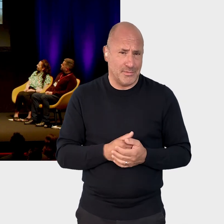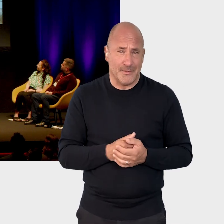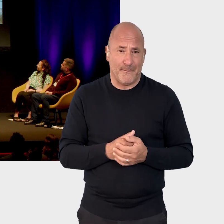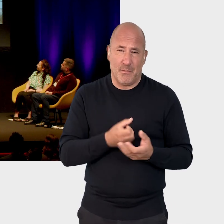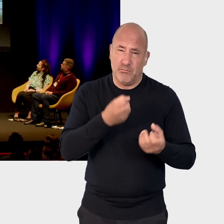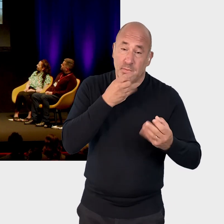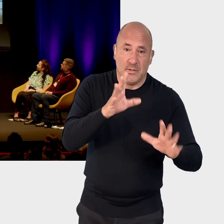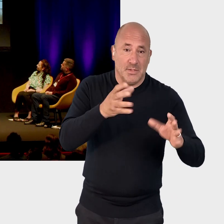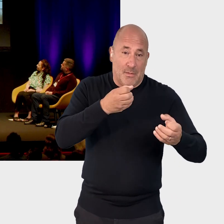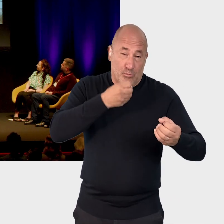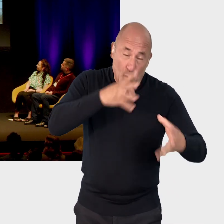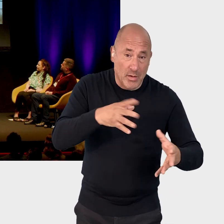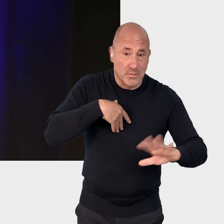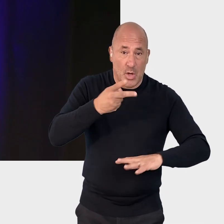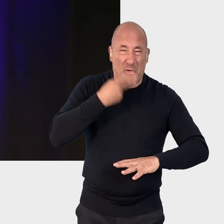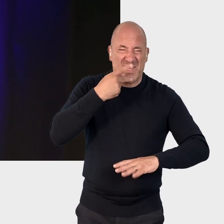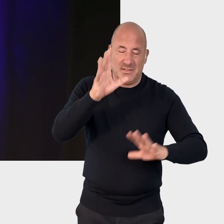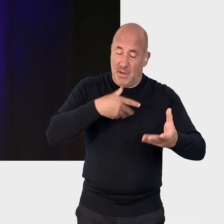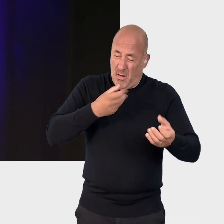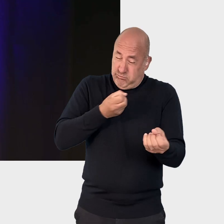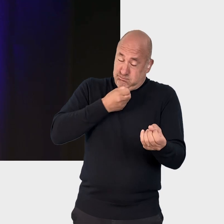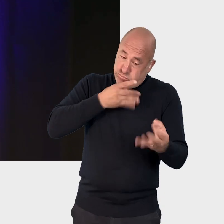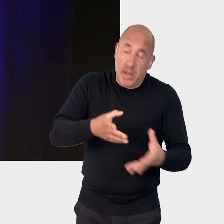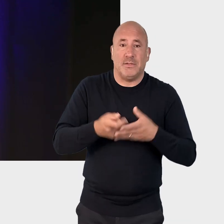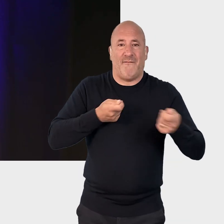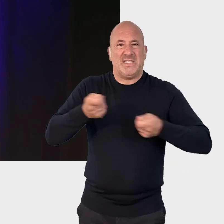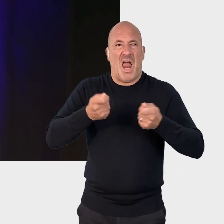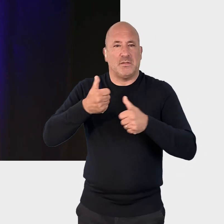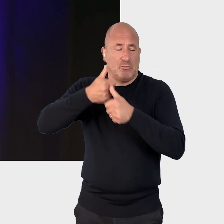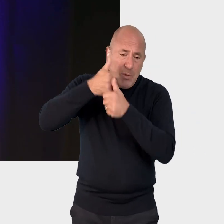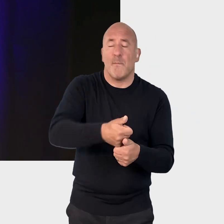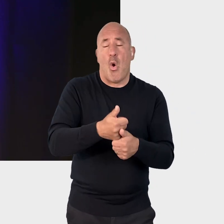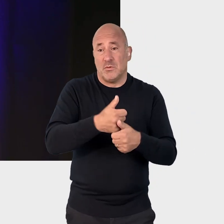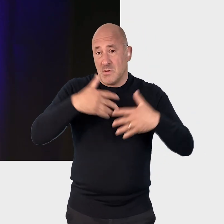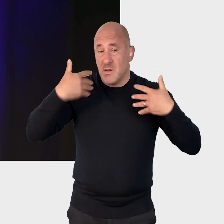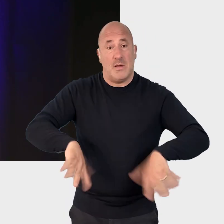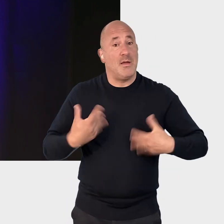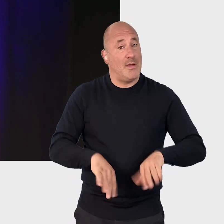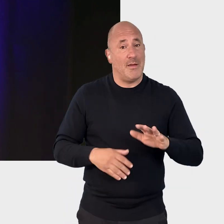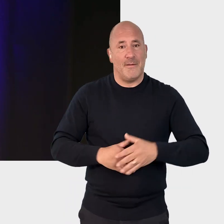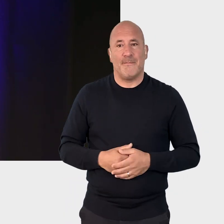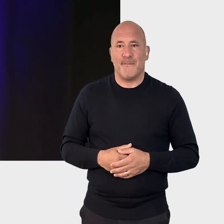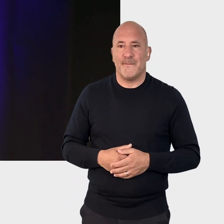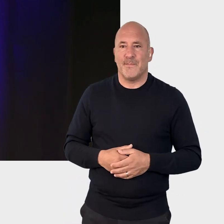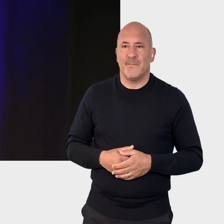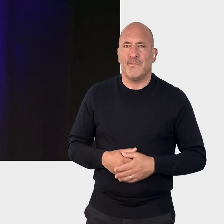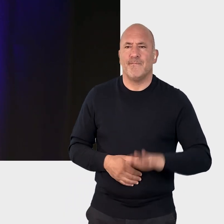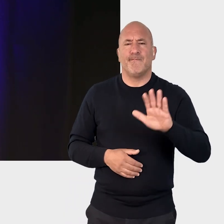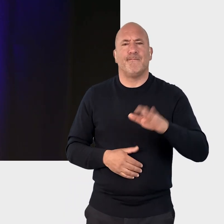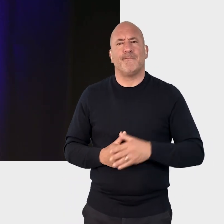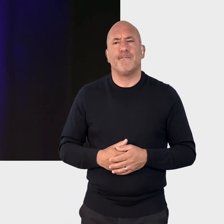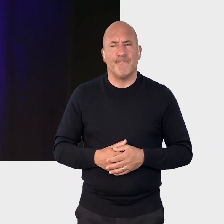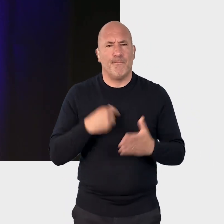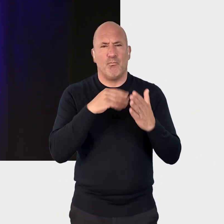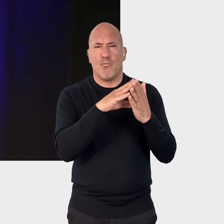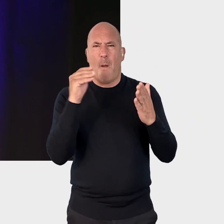lovely, high-quality art materials. And it's supported by a brilliant, I can't say how brilliant they are, team of facilitators